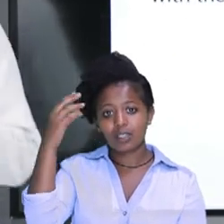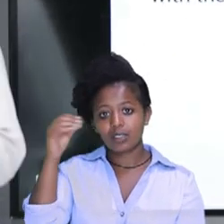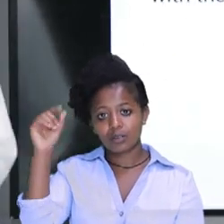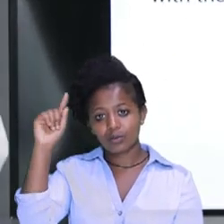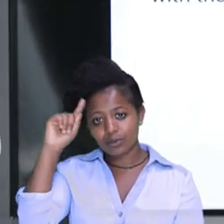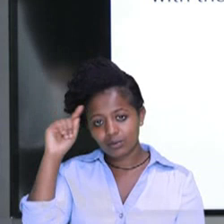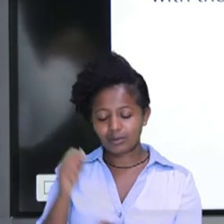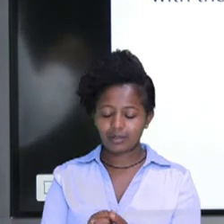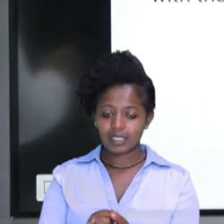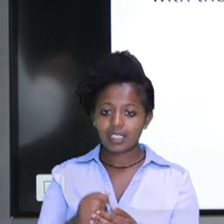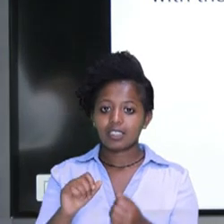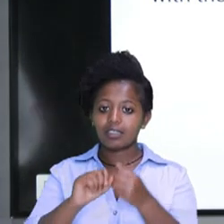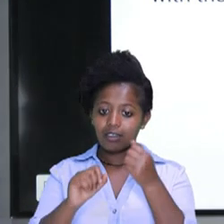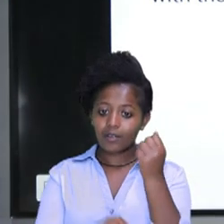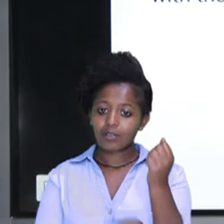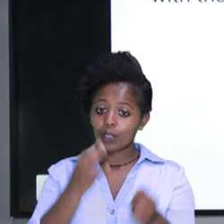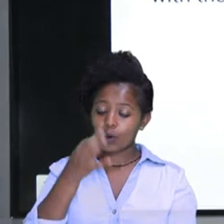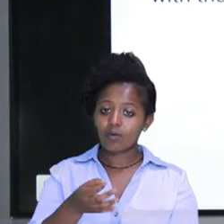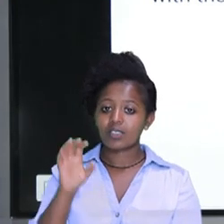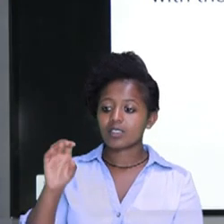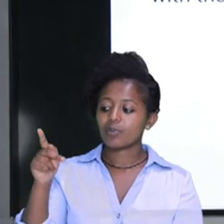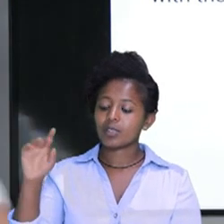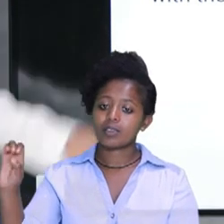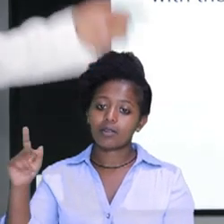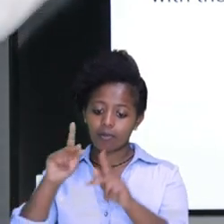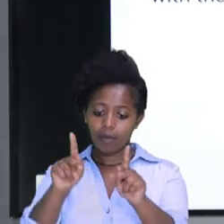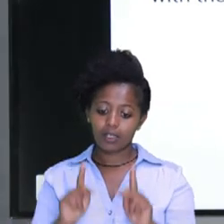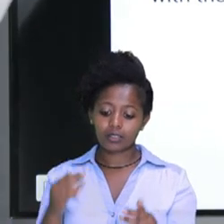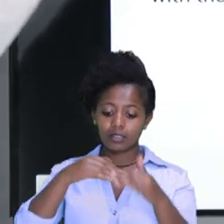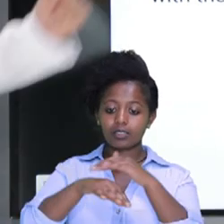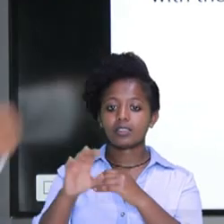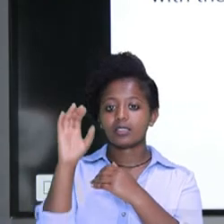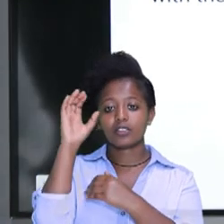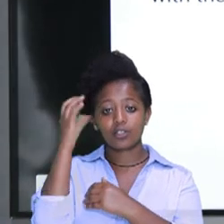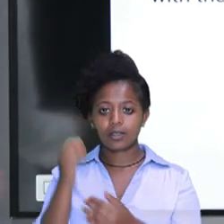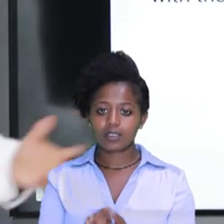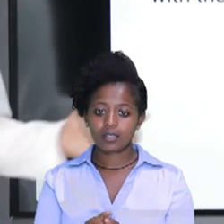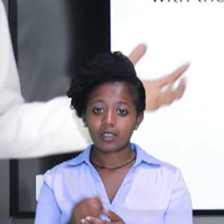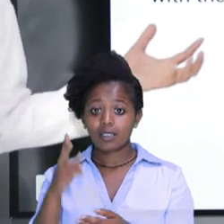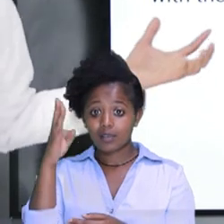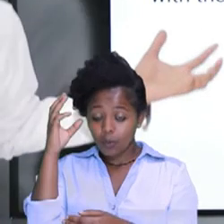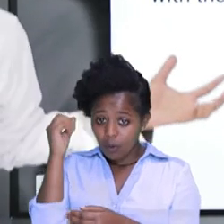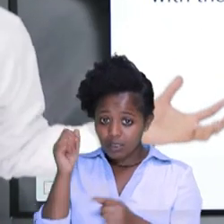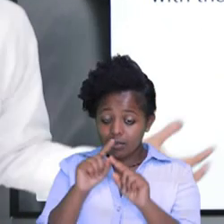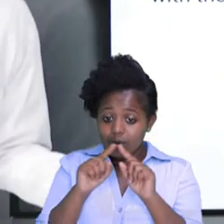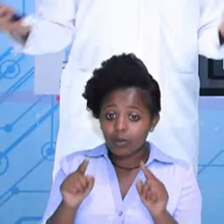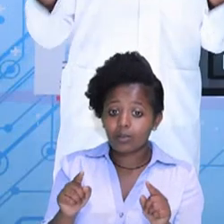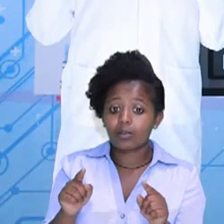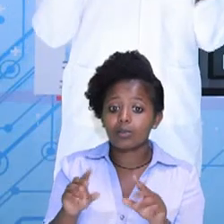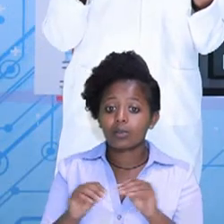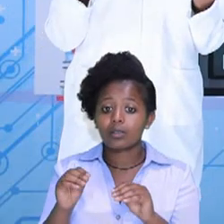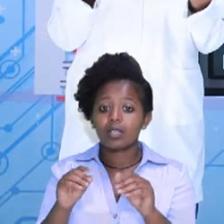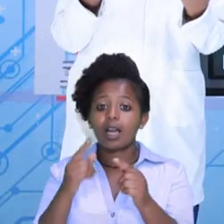was the founder of CPC party in China. The Chiang Kai-shek was not in favor with